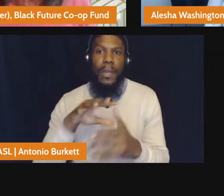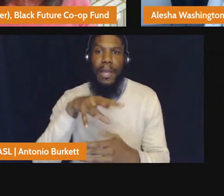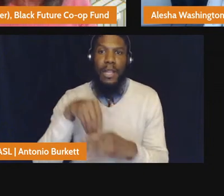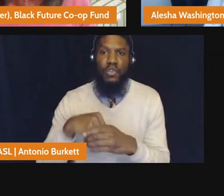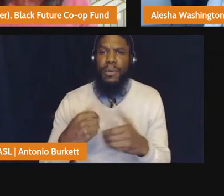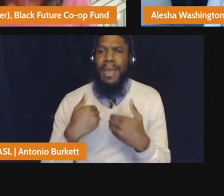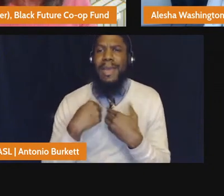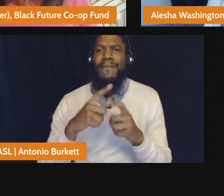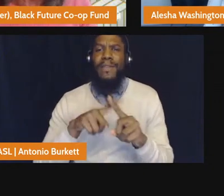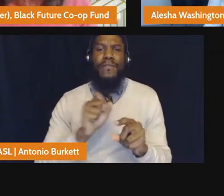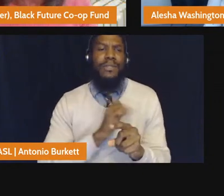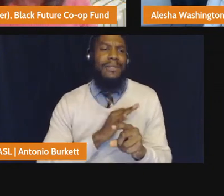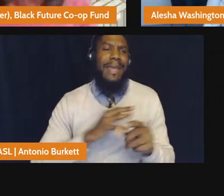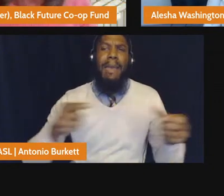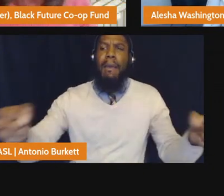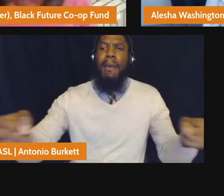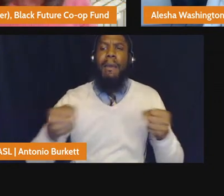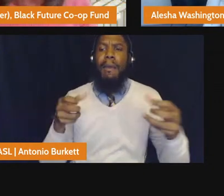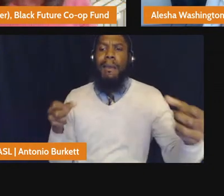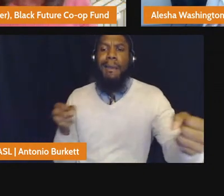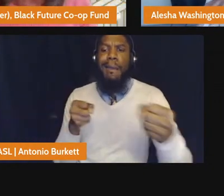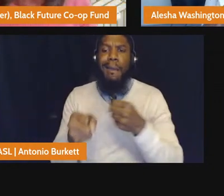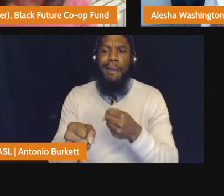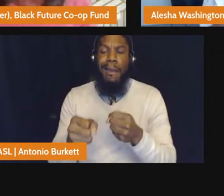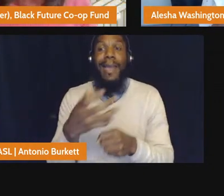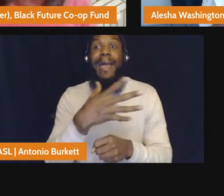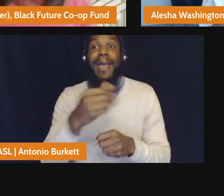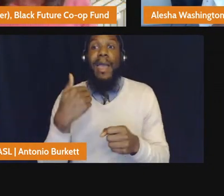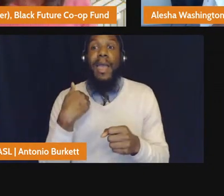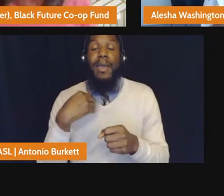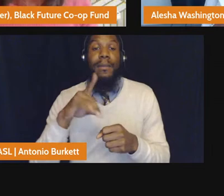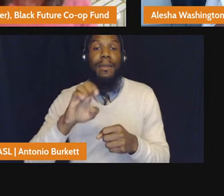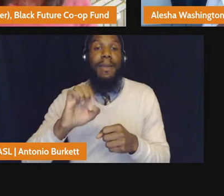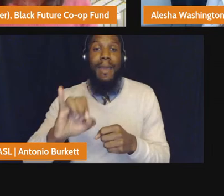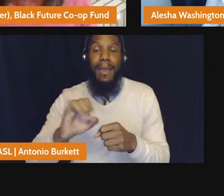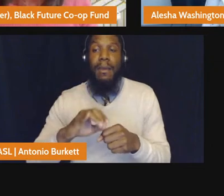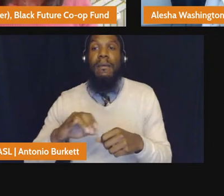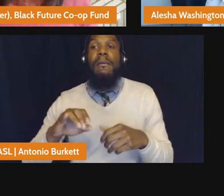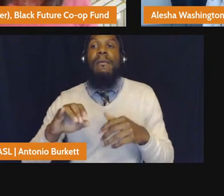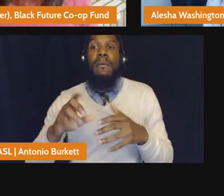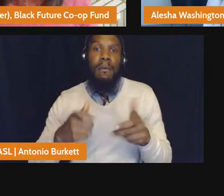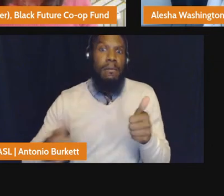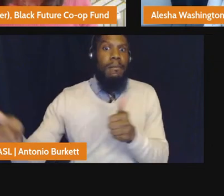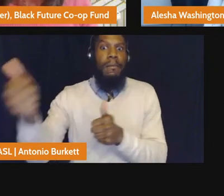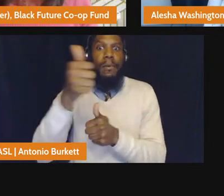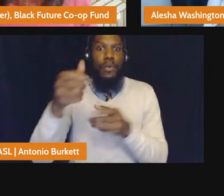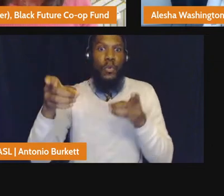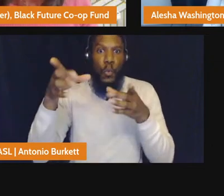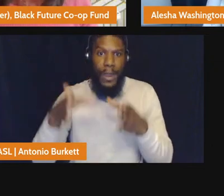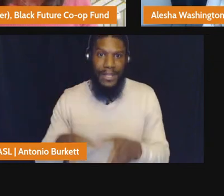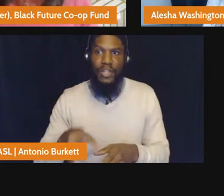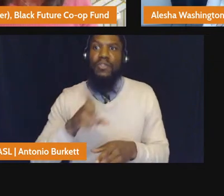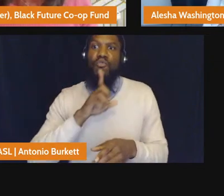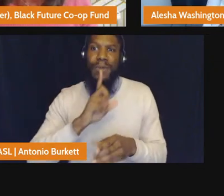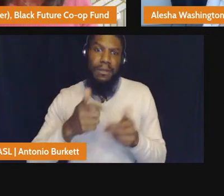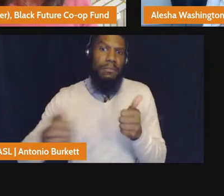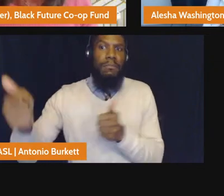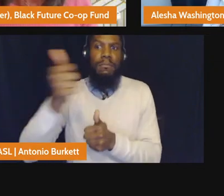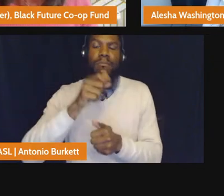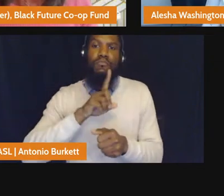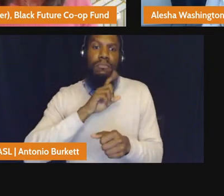to a DEI director, diversity, equity, inclusion director on staff that really supports a lot of the